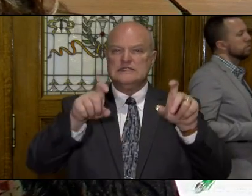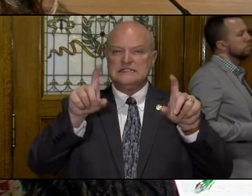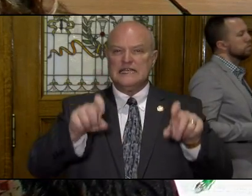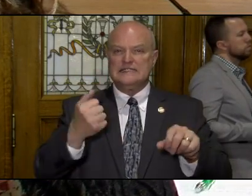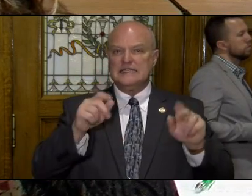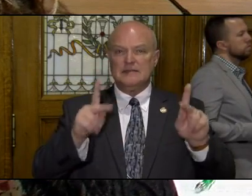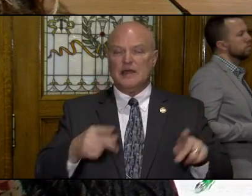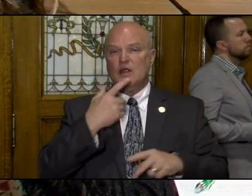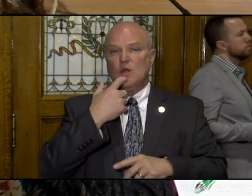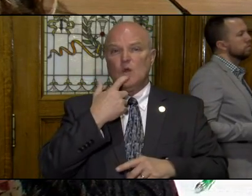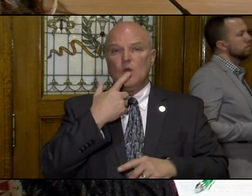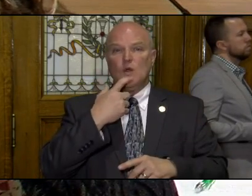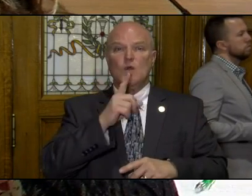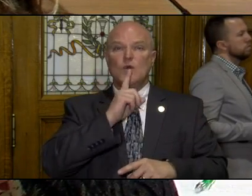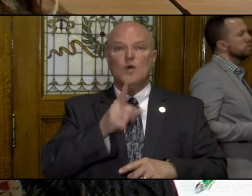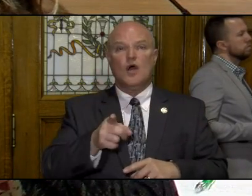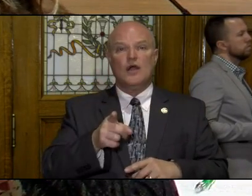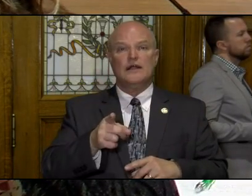who